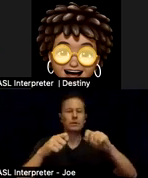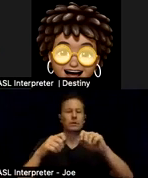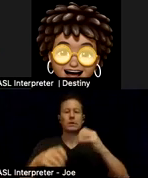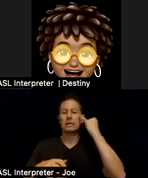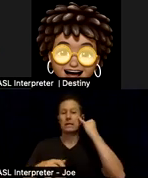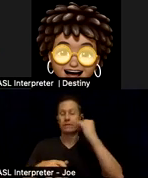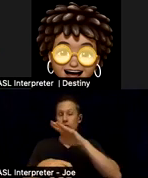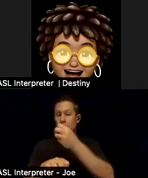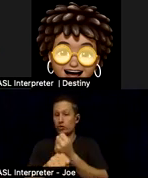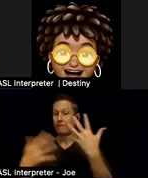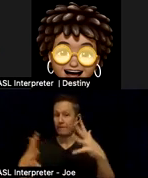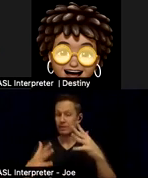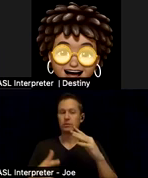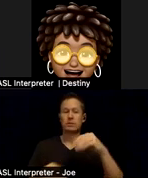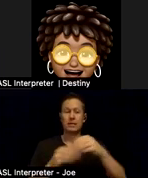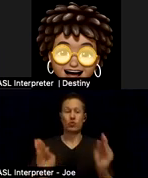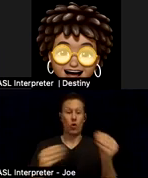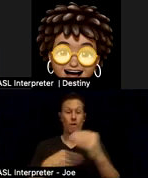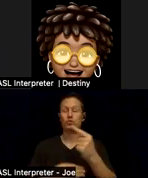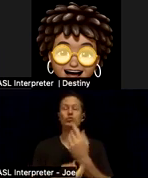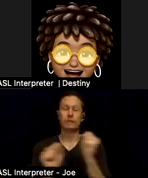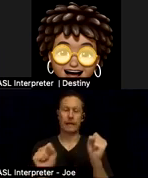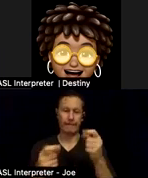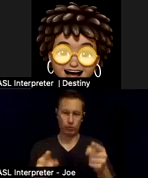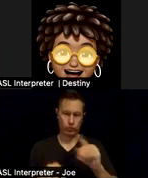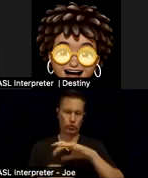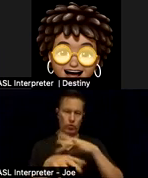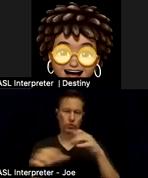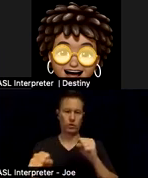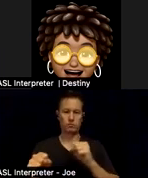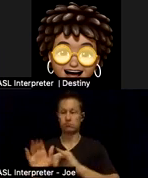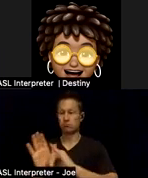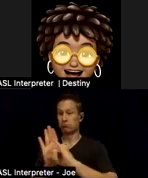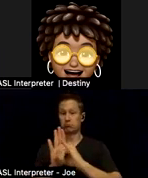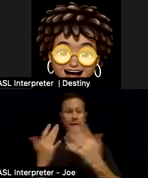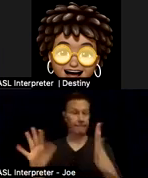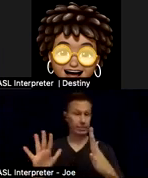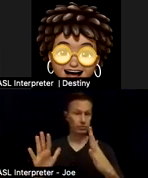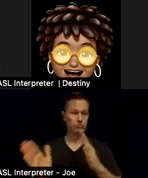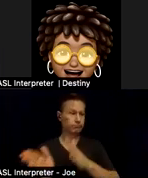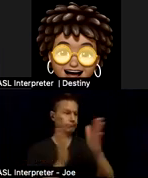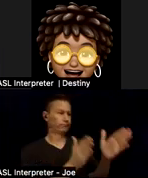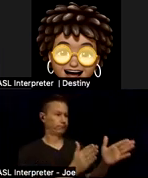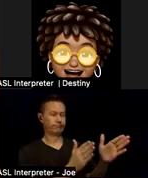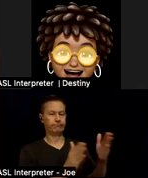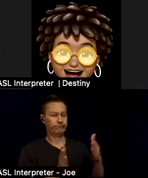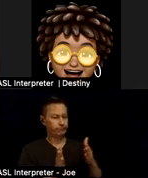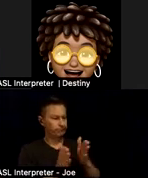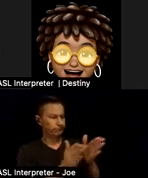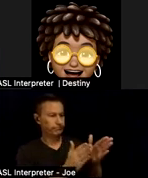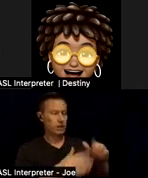will be safe during an earthquake. So now that we've identified those items, I can take you to another part of my home and we can show you the living